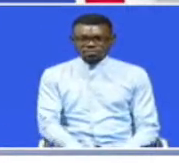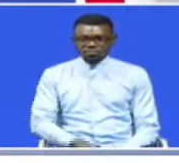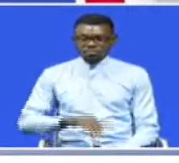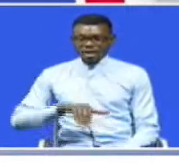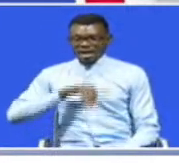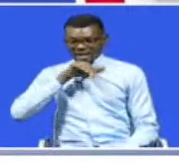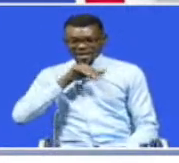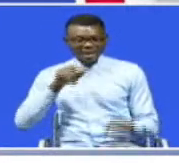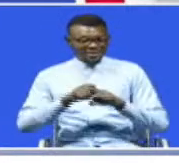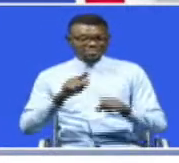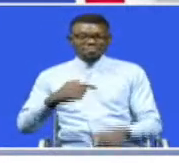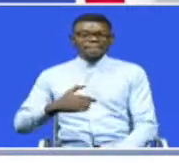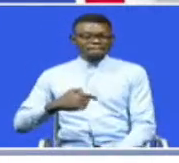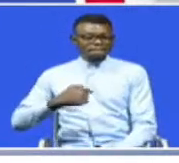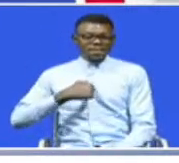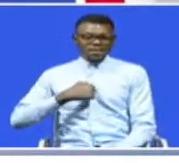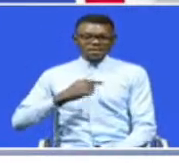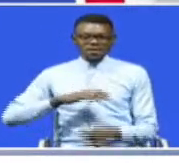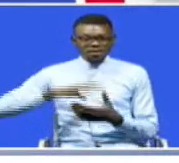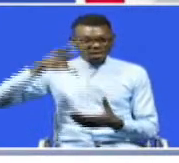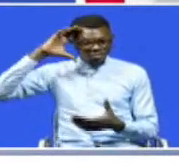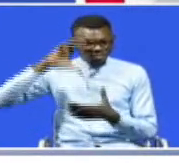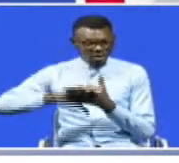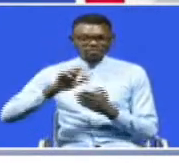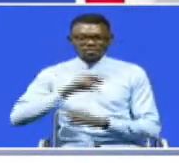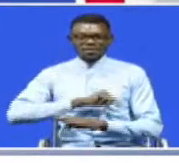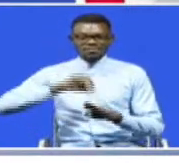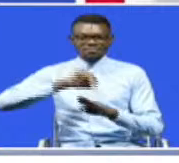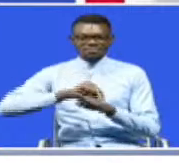mimi tunaamini katika chama ya kitaifa.